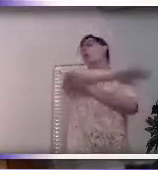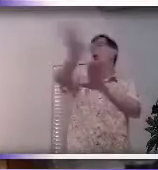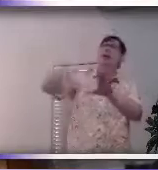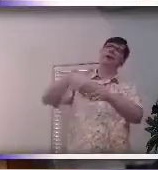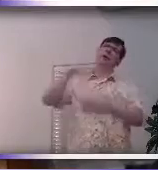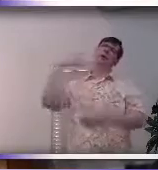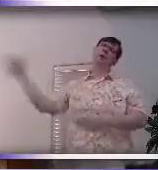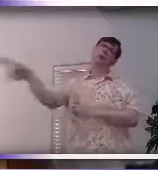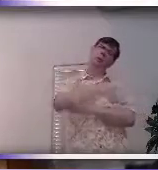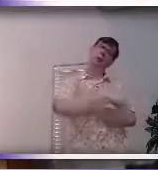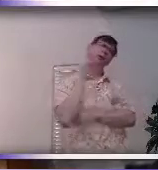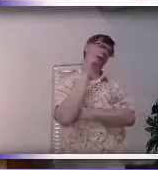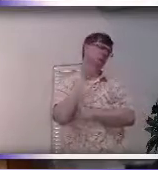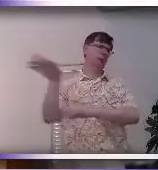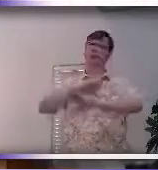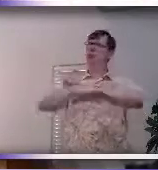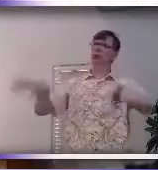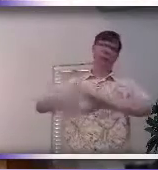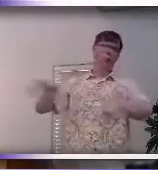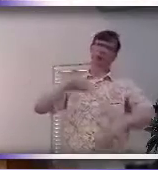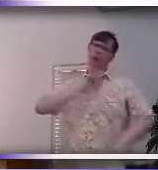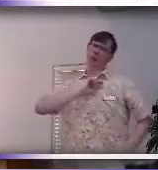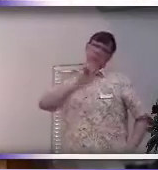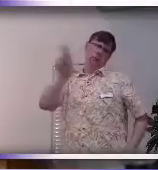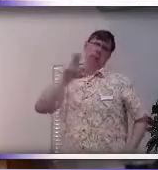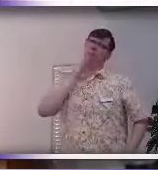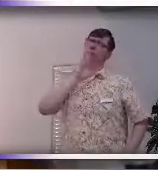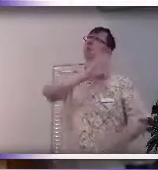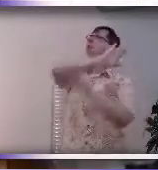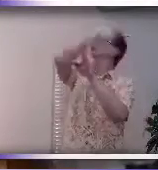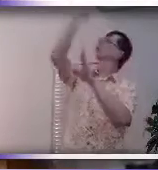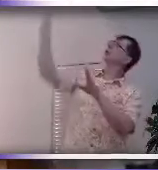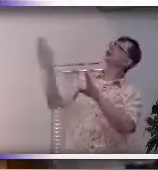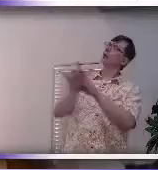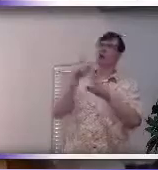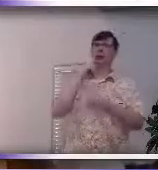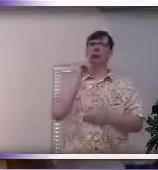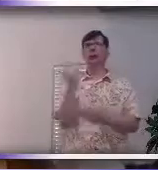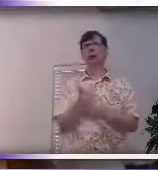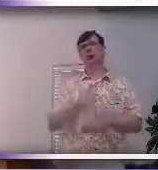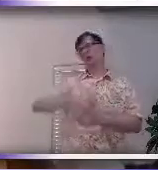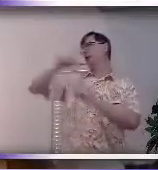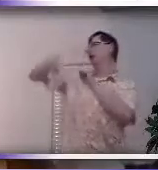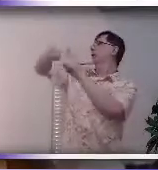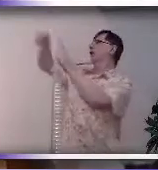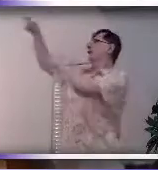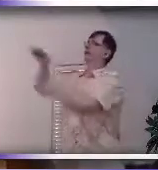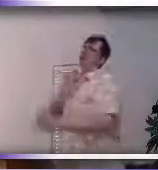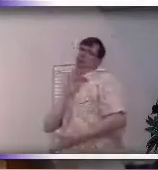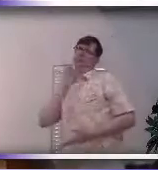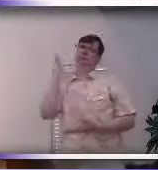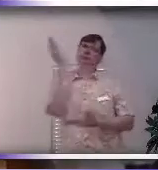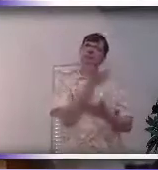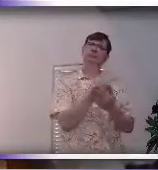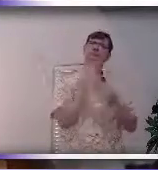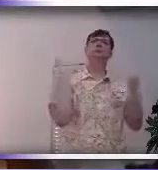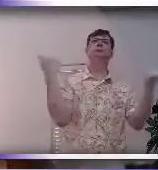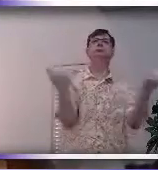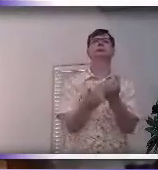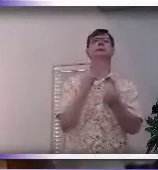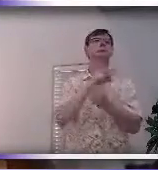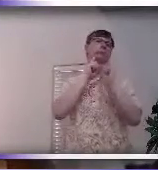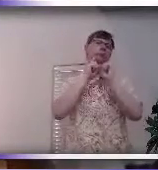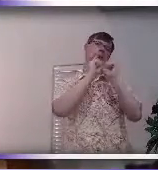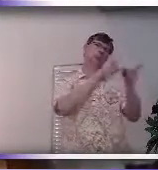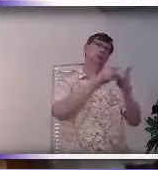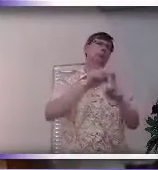are. No one promised us human perfection. We are already divinely perfect, and I've already talked about that in other